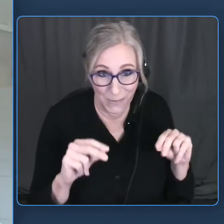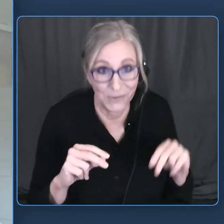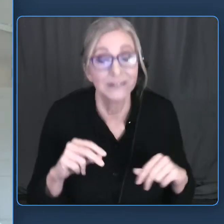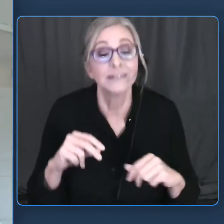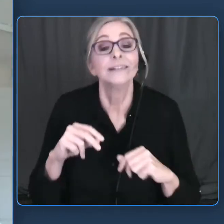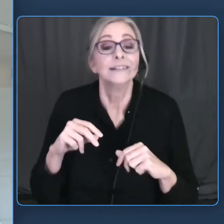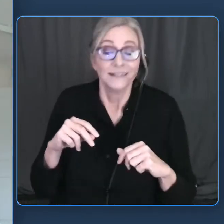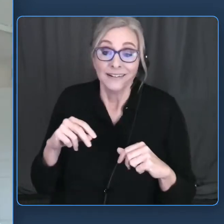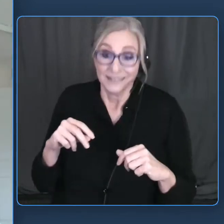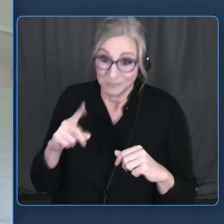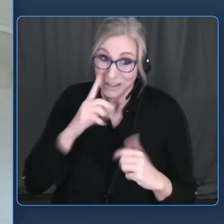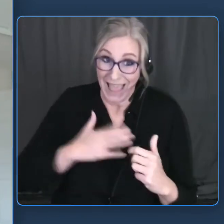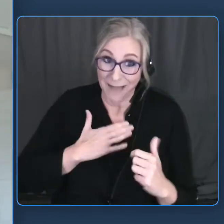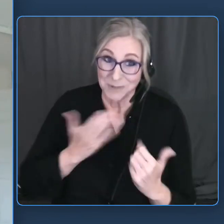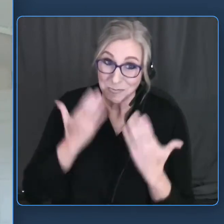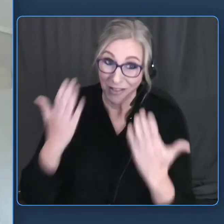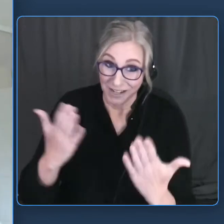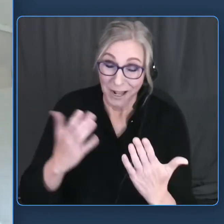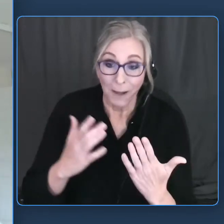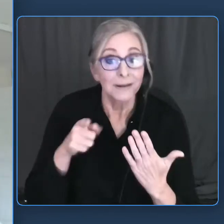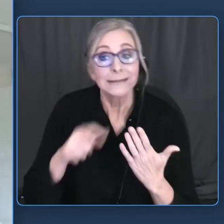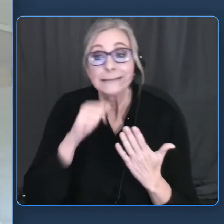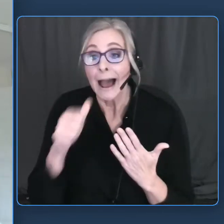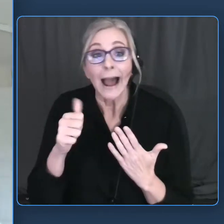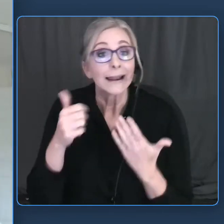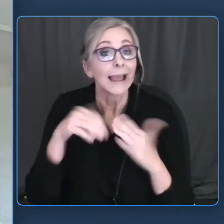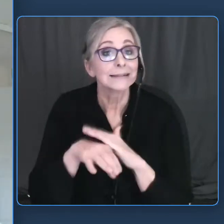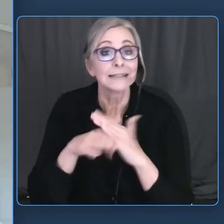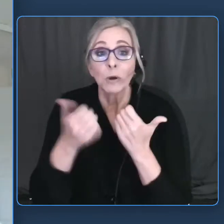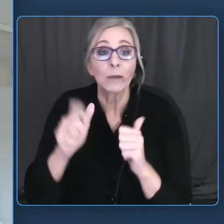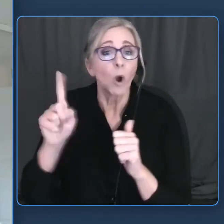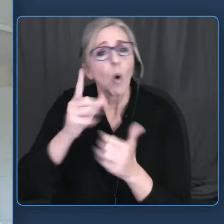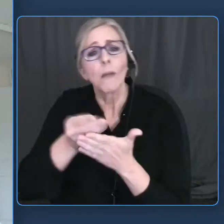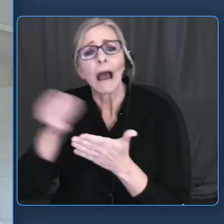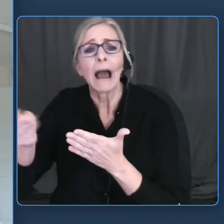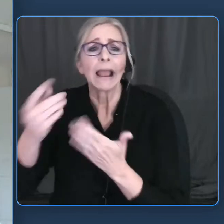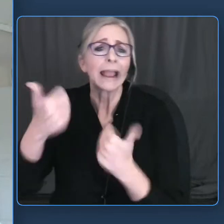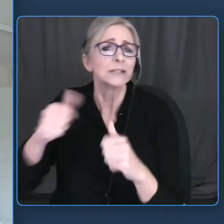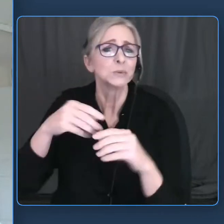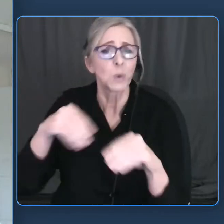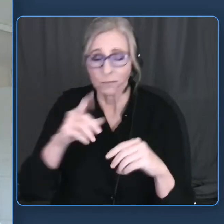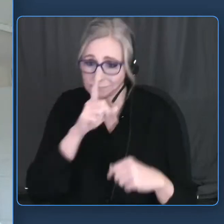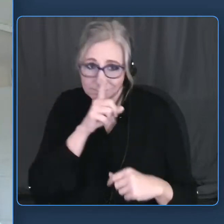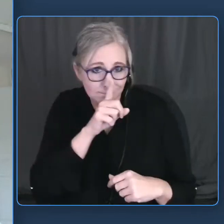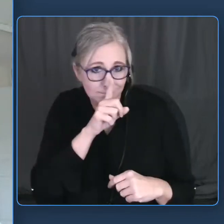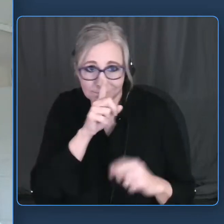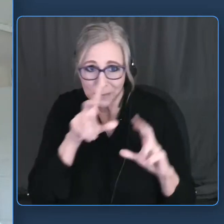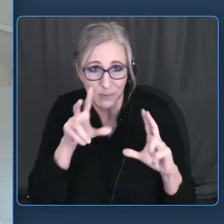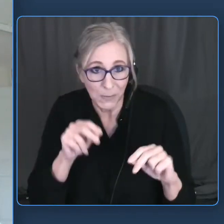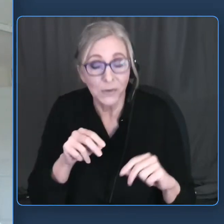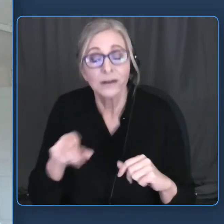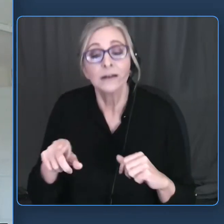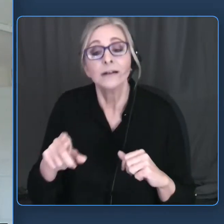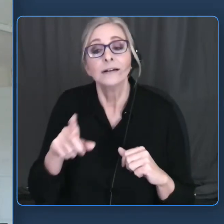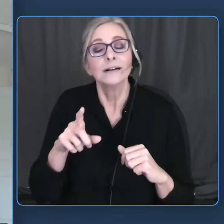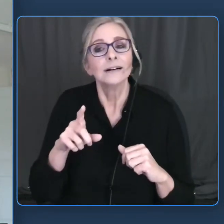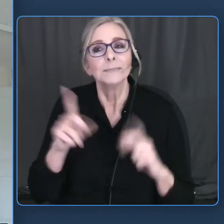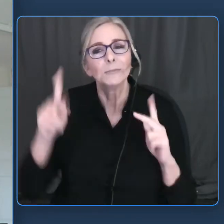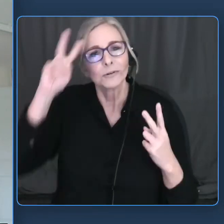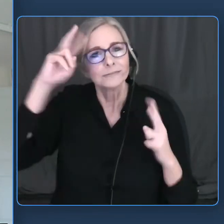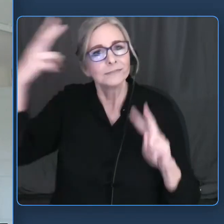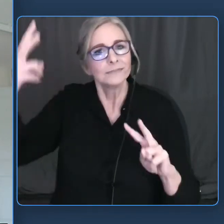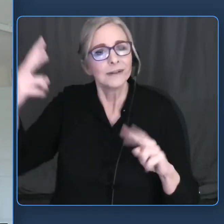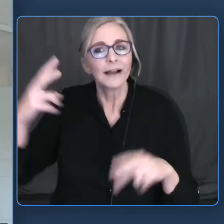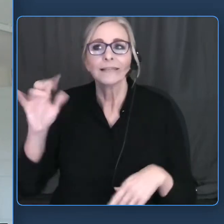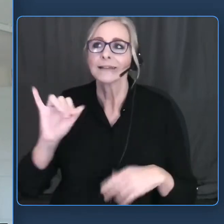Yeah, so I'm really glad you said that, because I think there's a